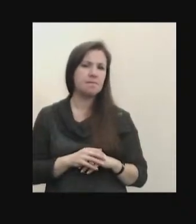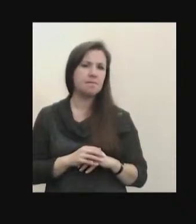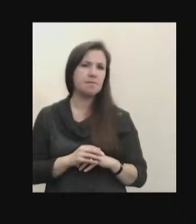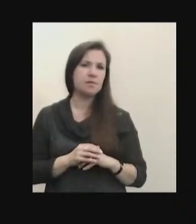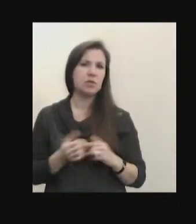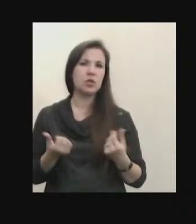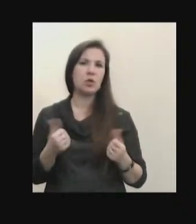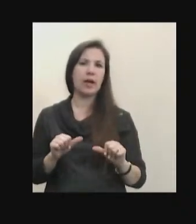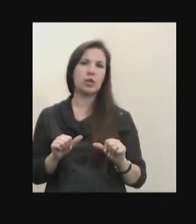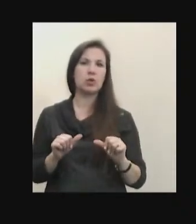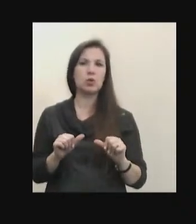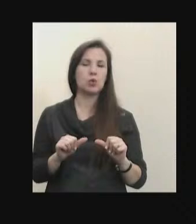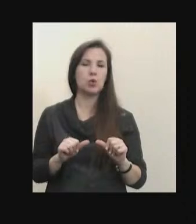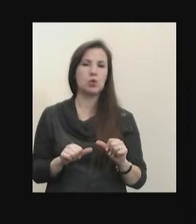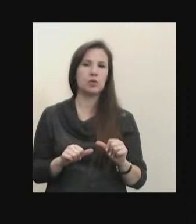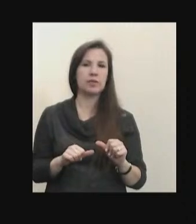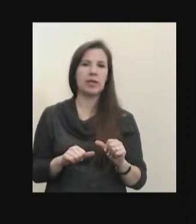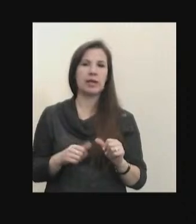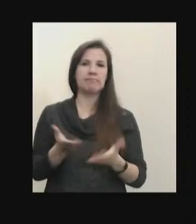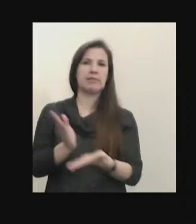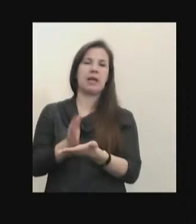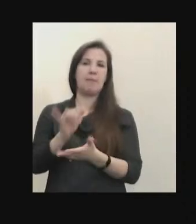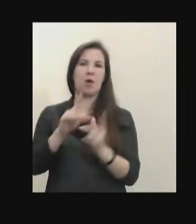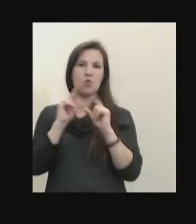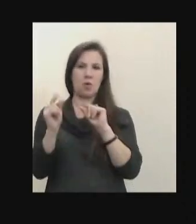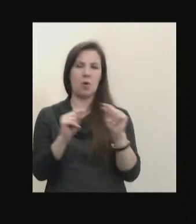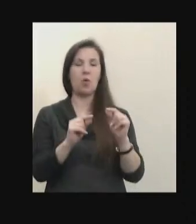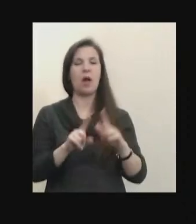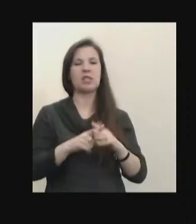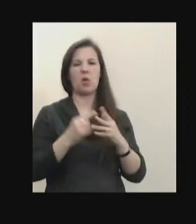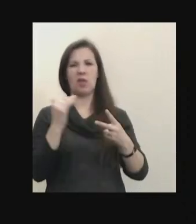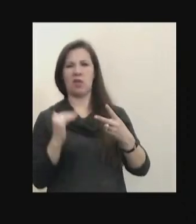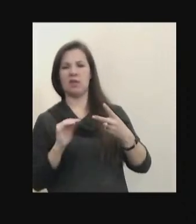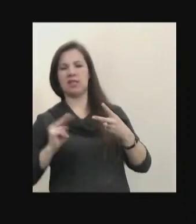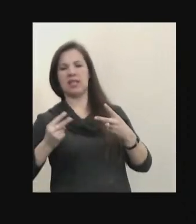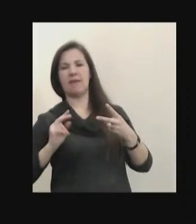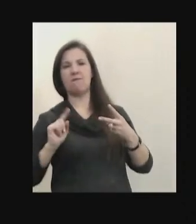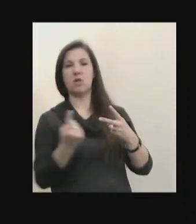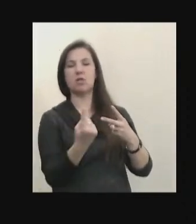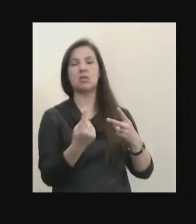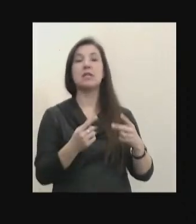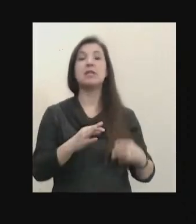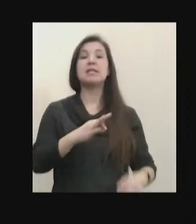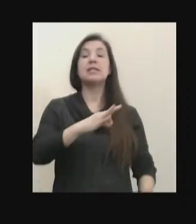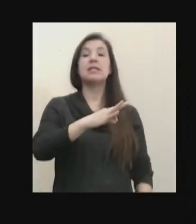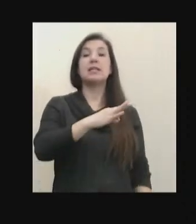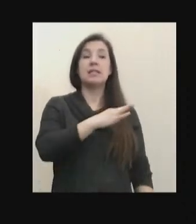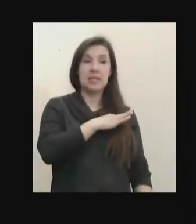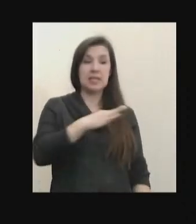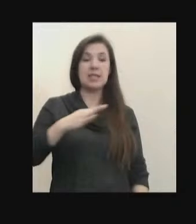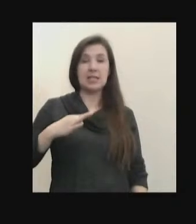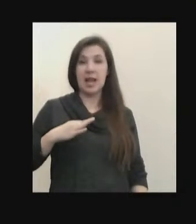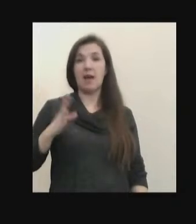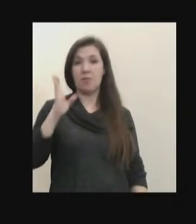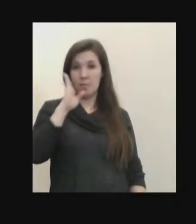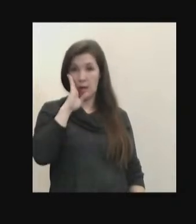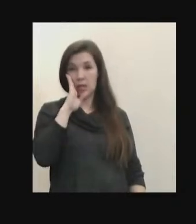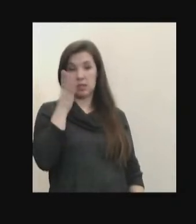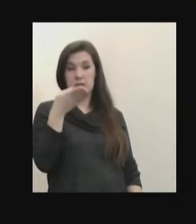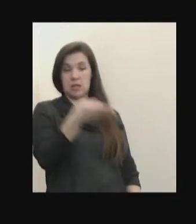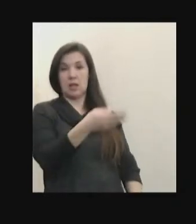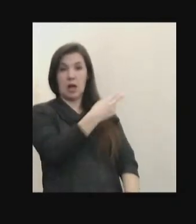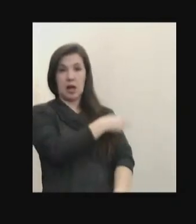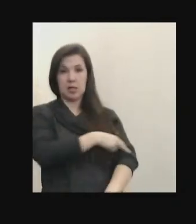rumor? Well, I'll start with the second thing first. I will say this. It is staffed beds that the hospitals go by, and they are